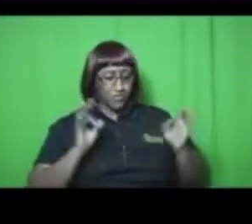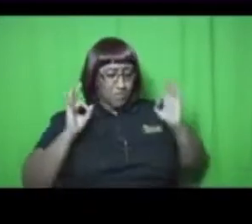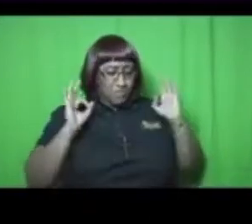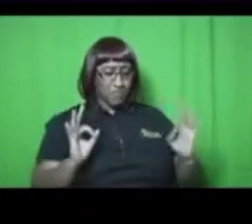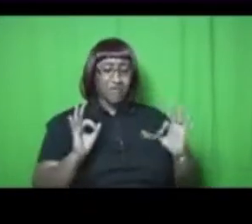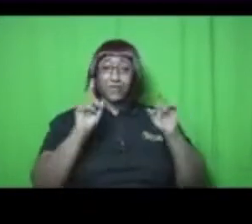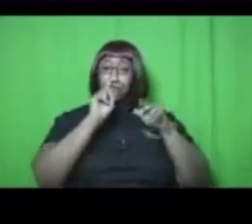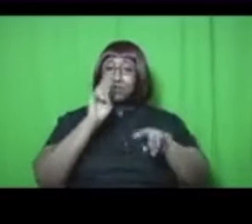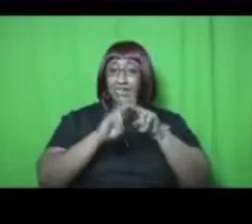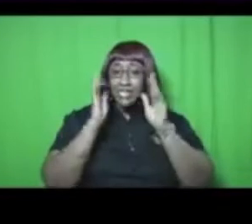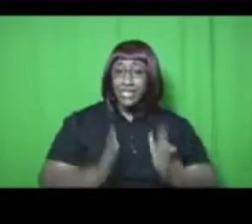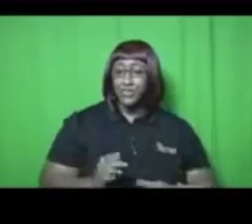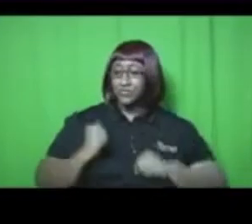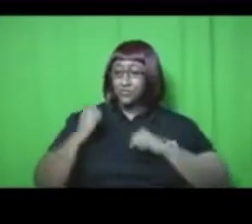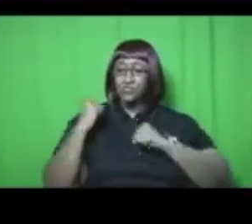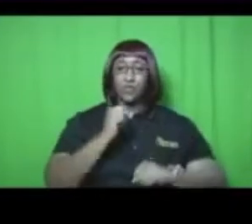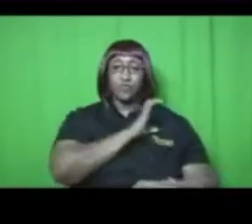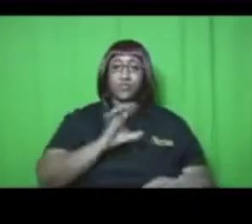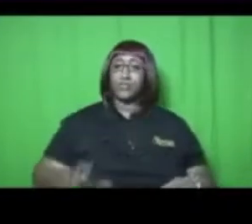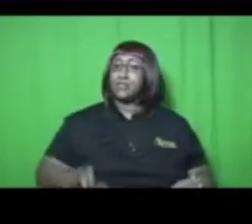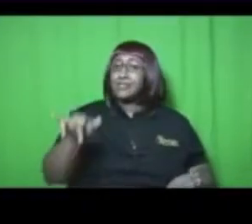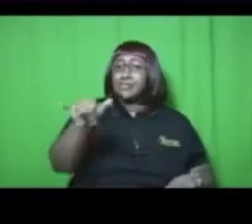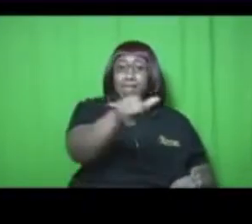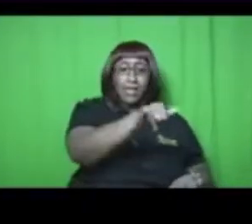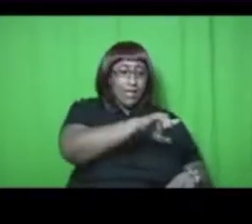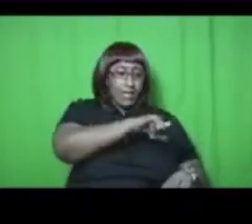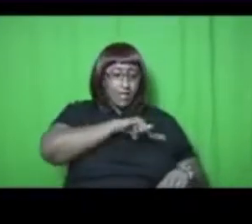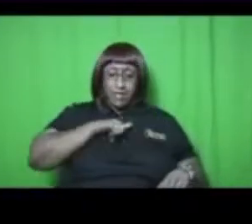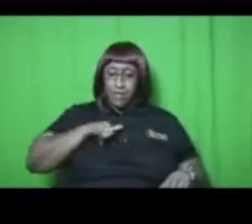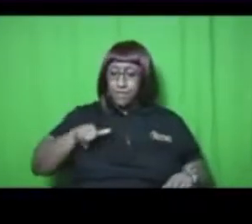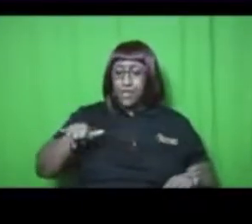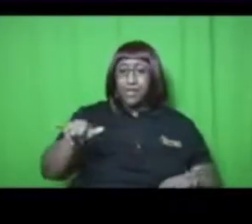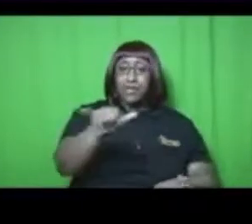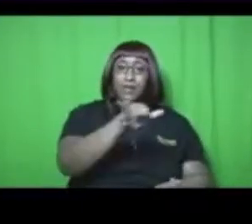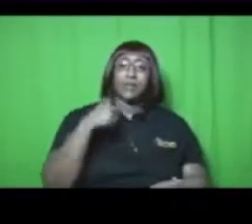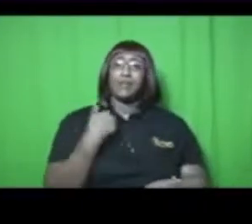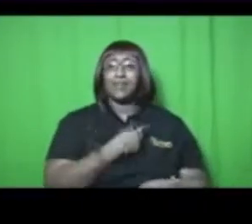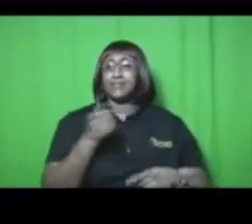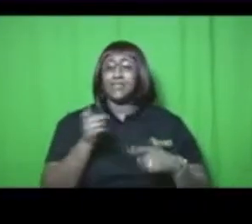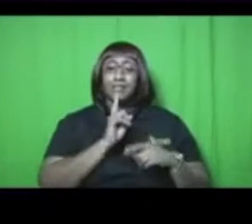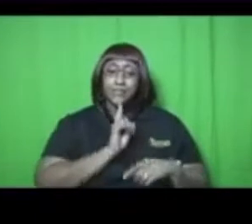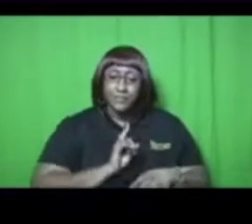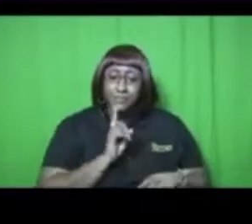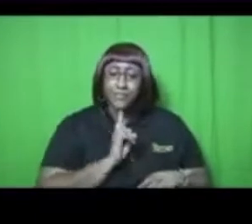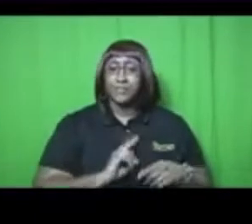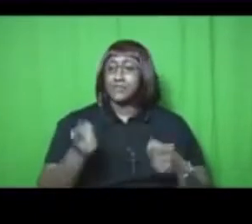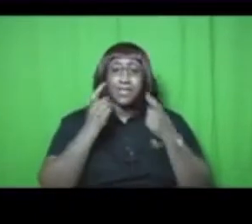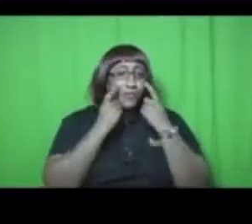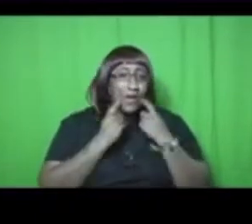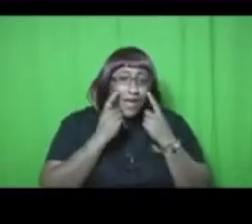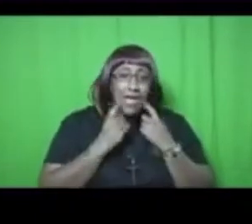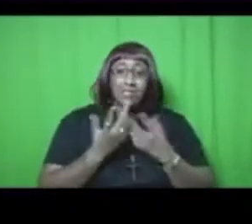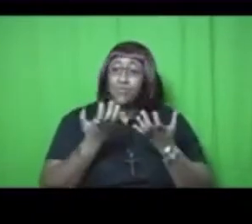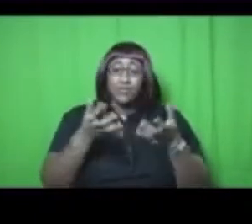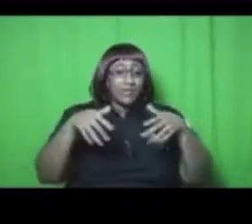believers. These were super Christians. They were just like us. They got discouraged. They cried. They